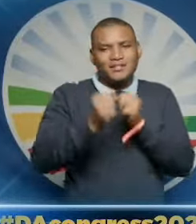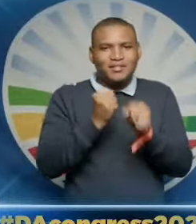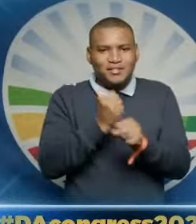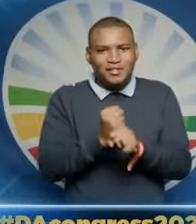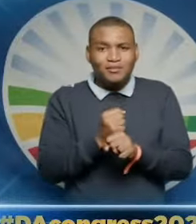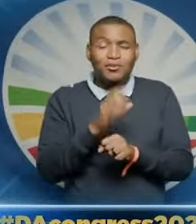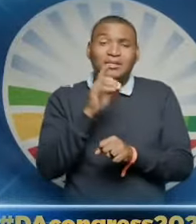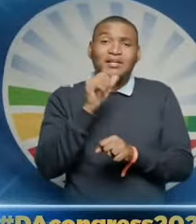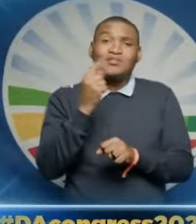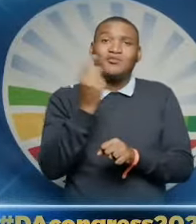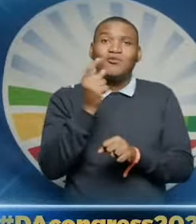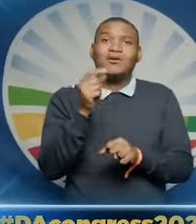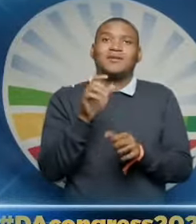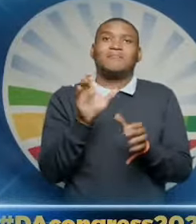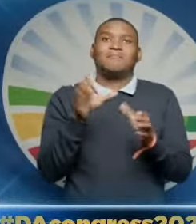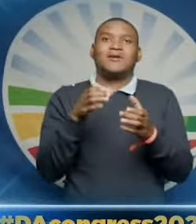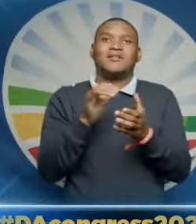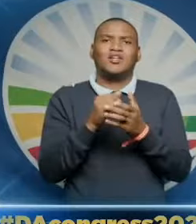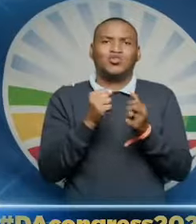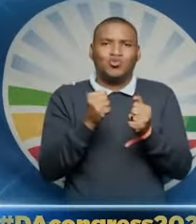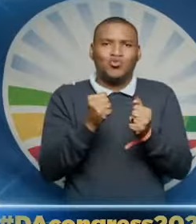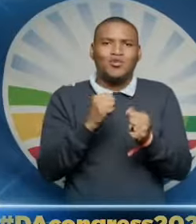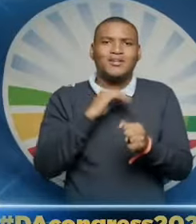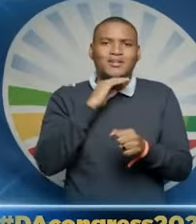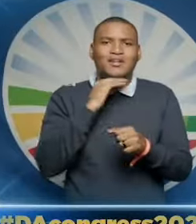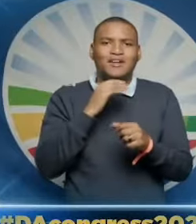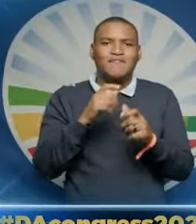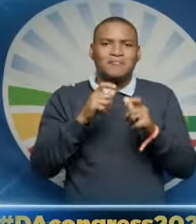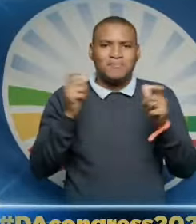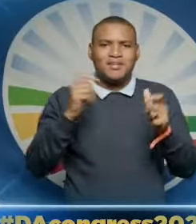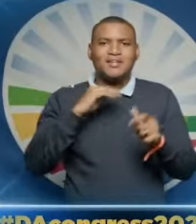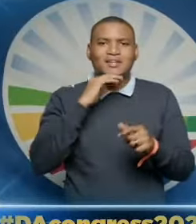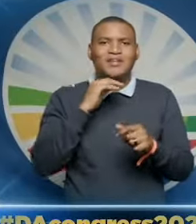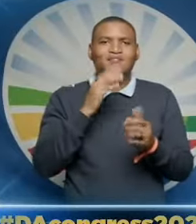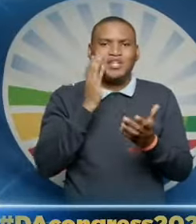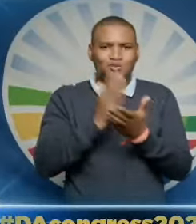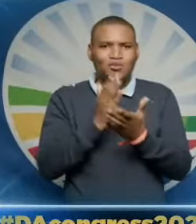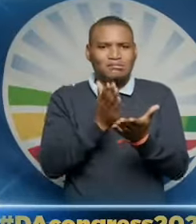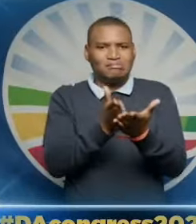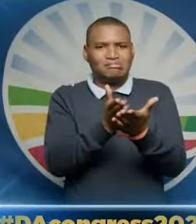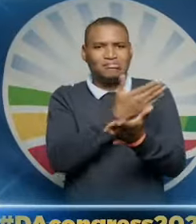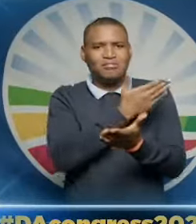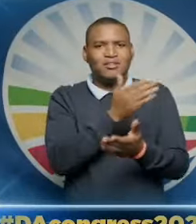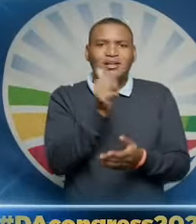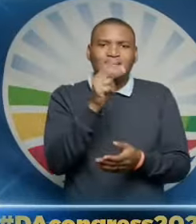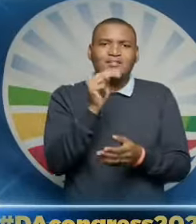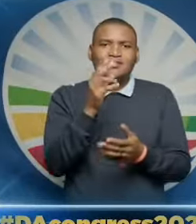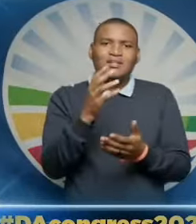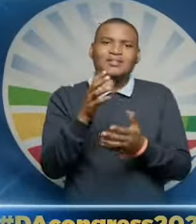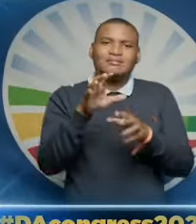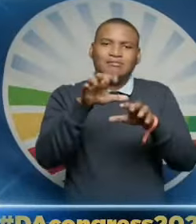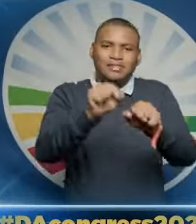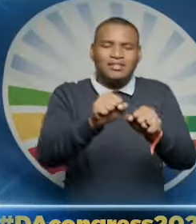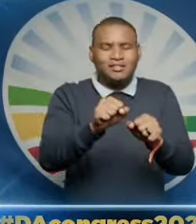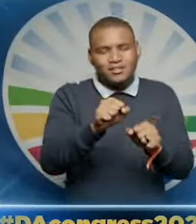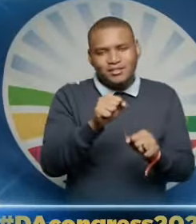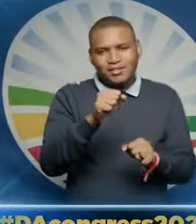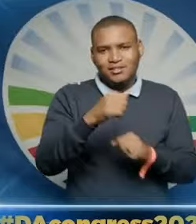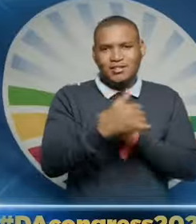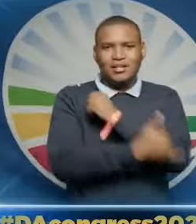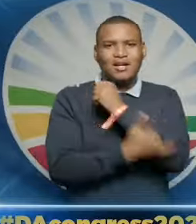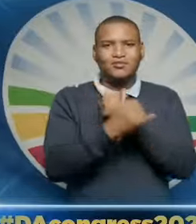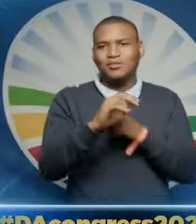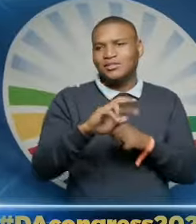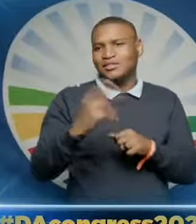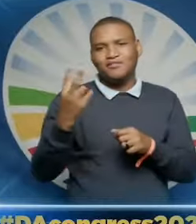the only party that is strong enough and big enough to actually unseat the ANC and take the country into a different direction and